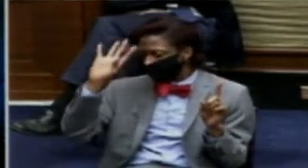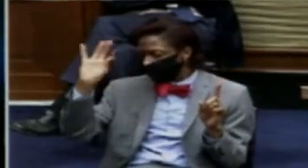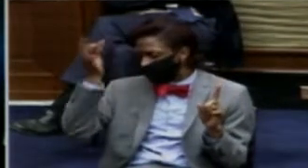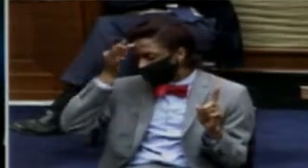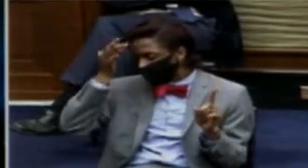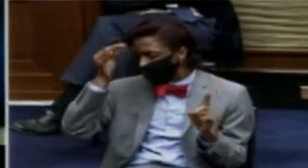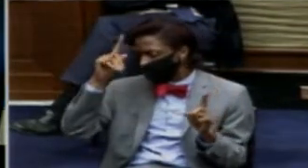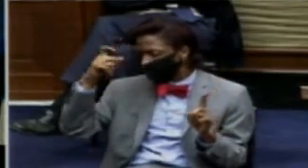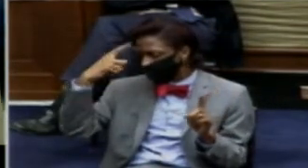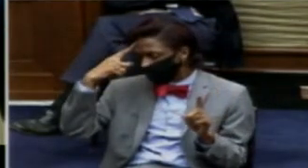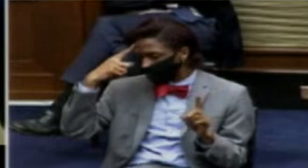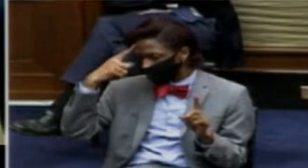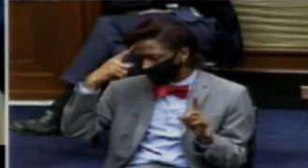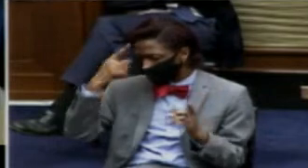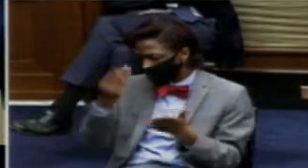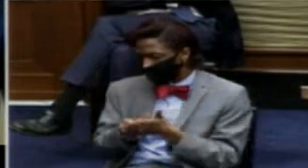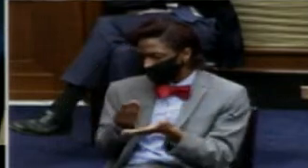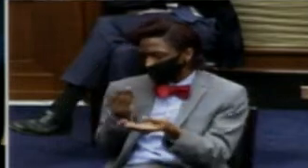the DC pensions?